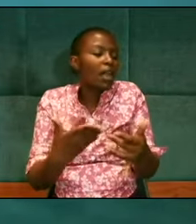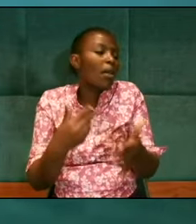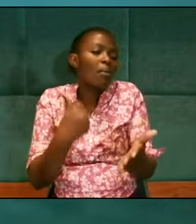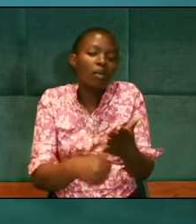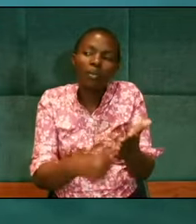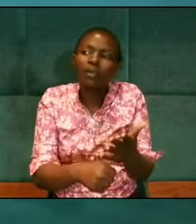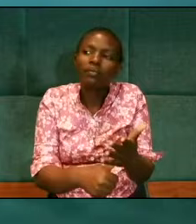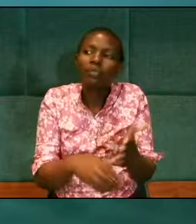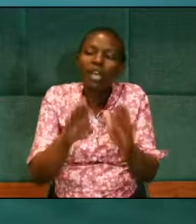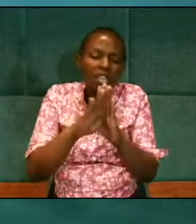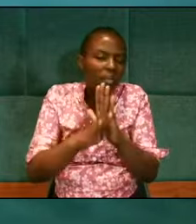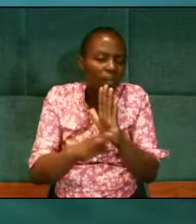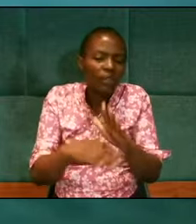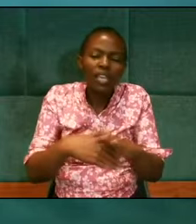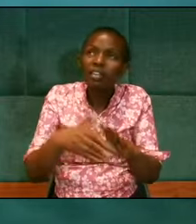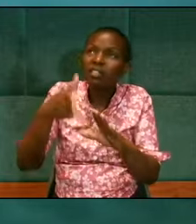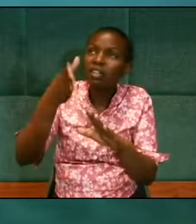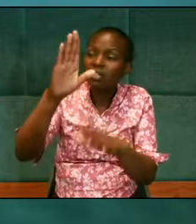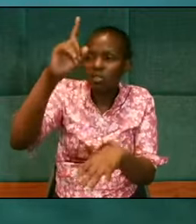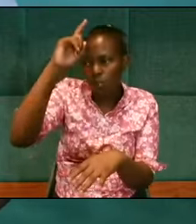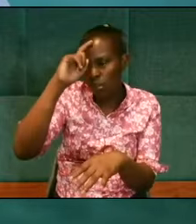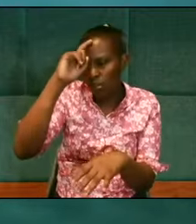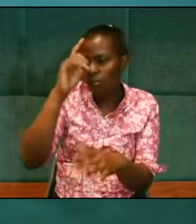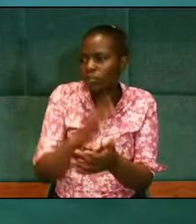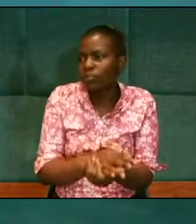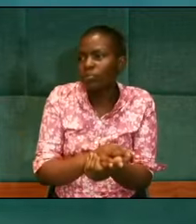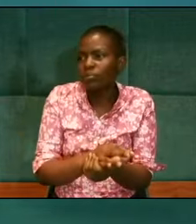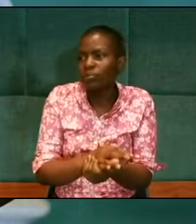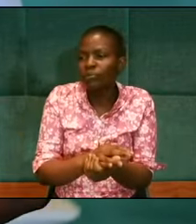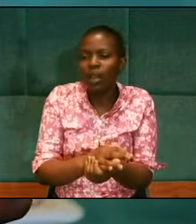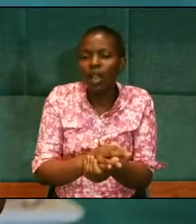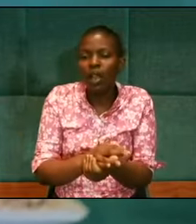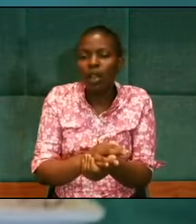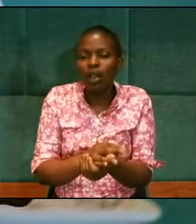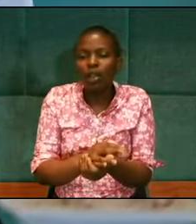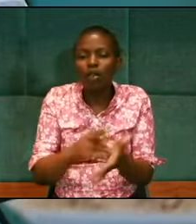But Bible, in its wisdom, God in his wisdom, recorded